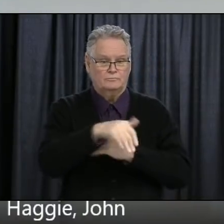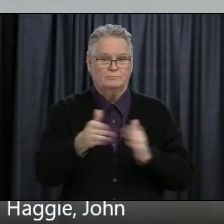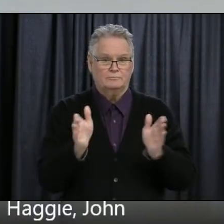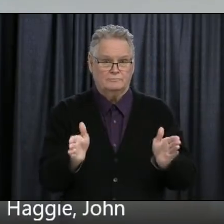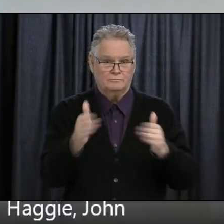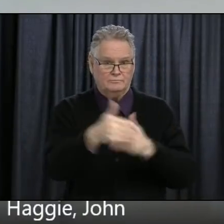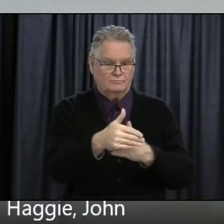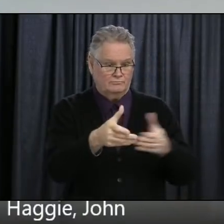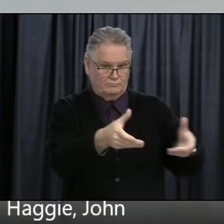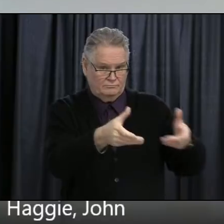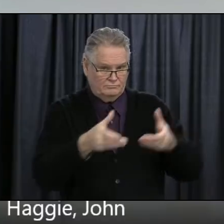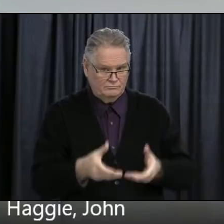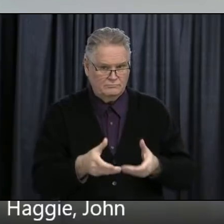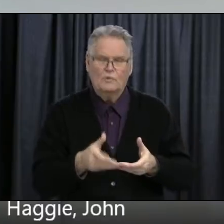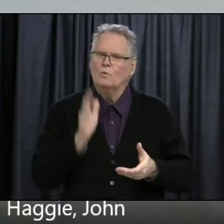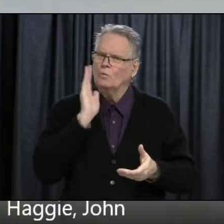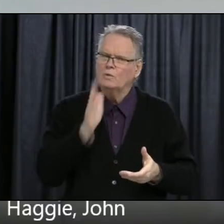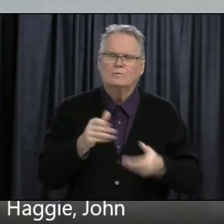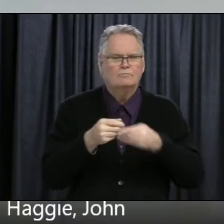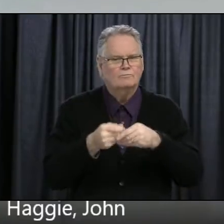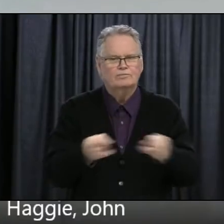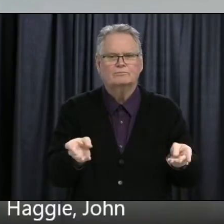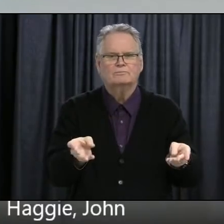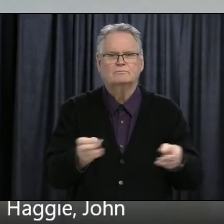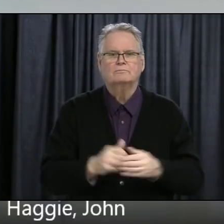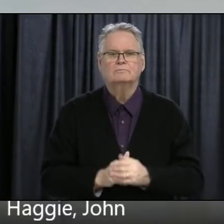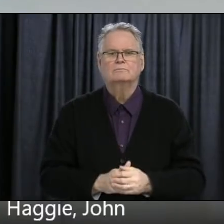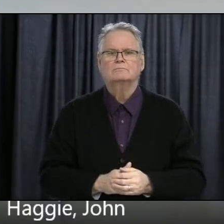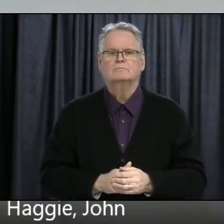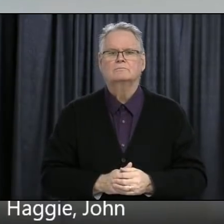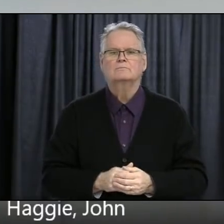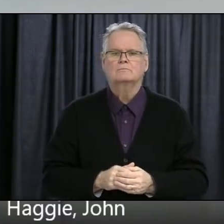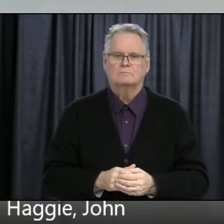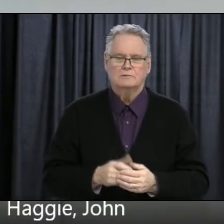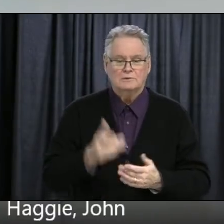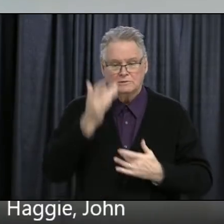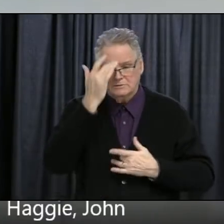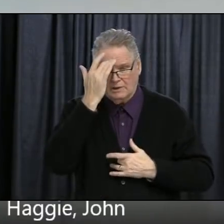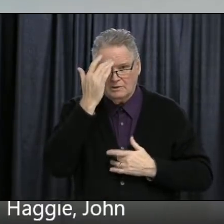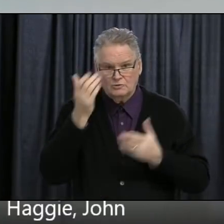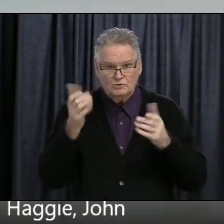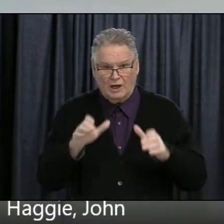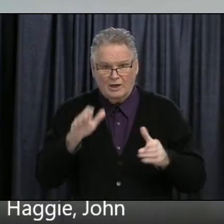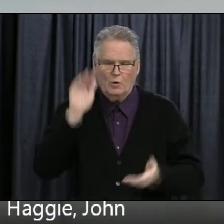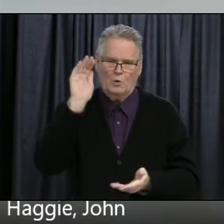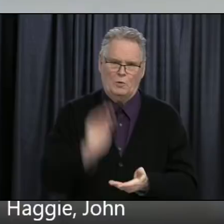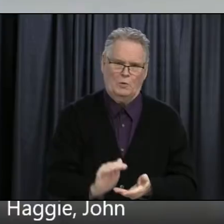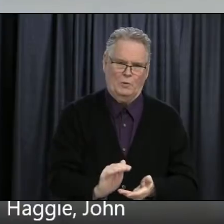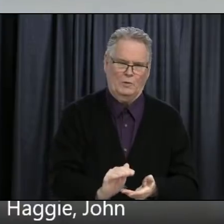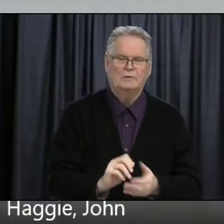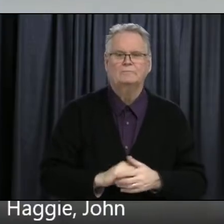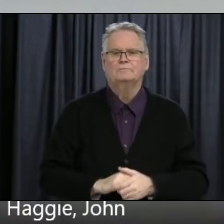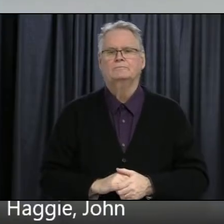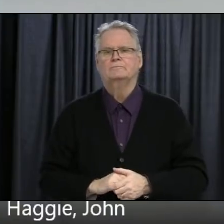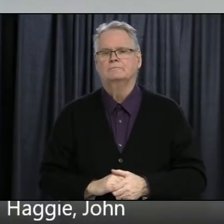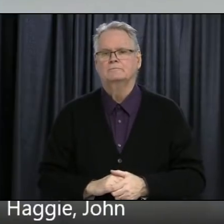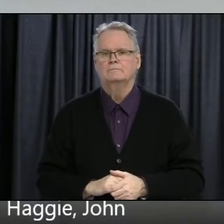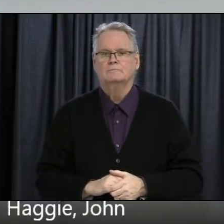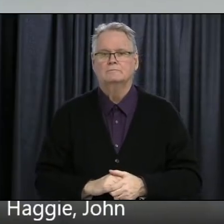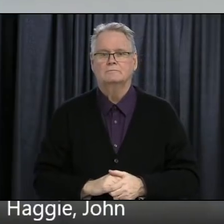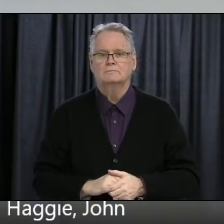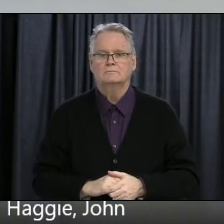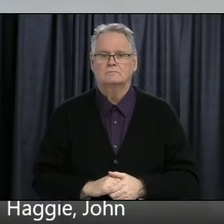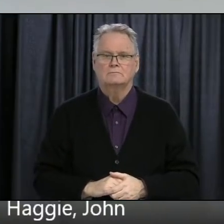groups in order of risk, no one who is eligible will be left behind. So please take that reassurance.